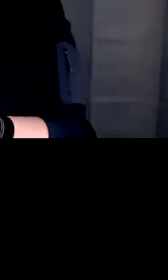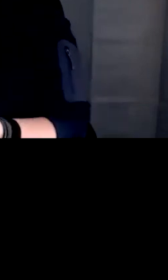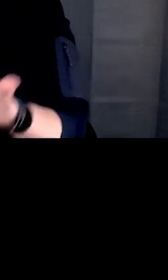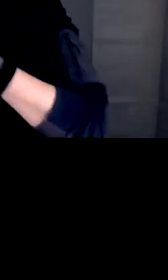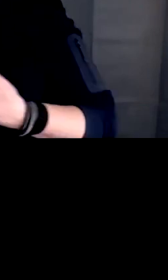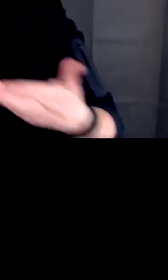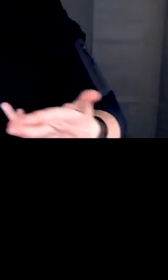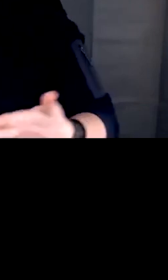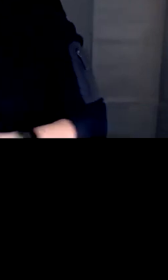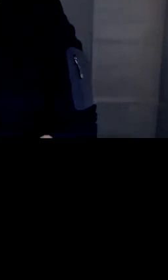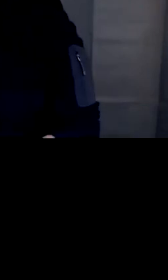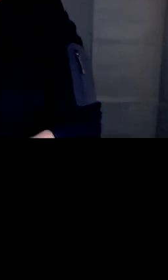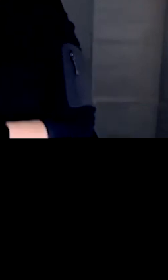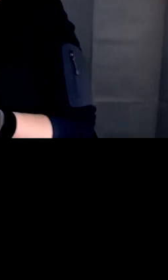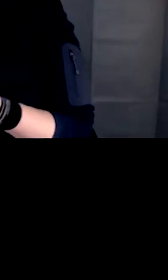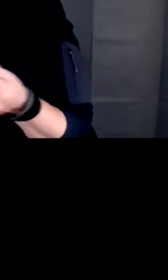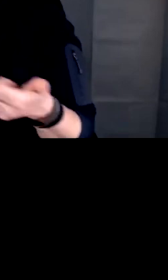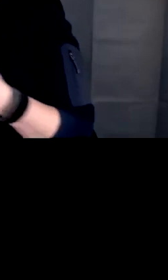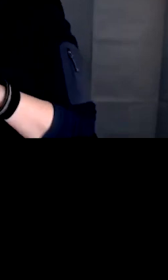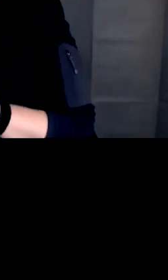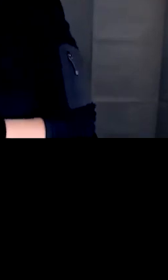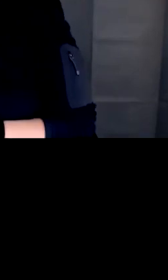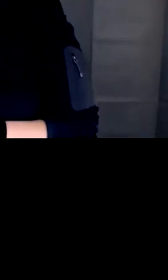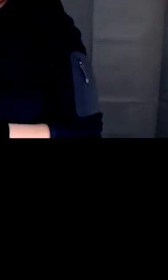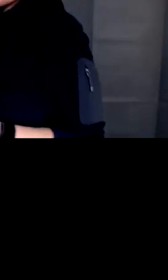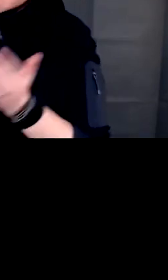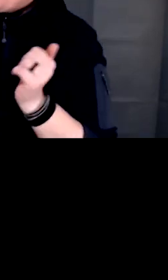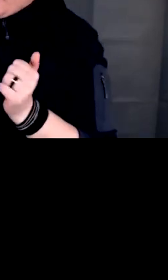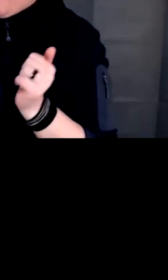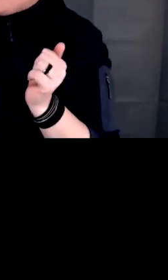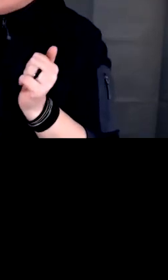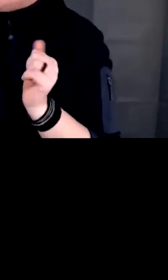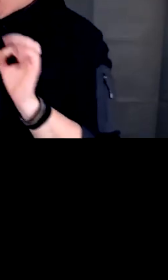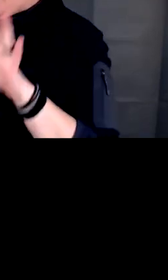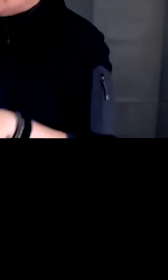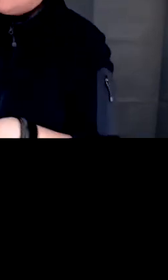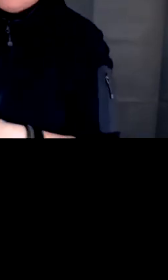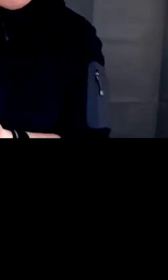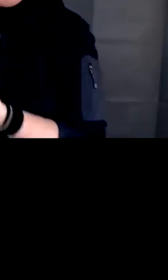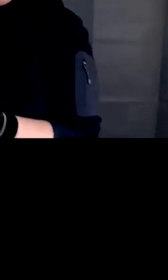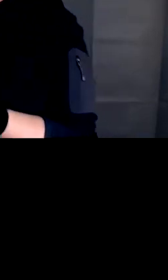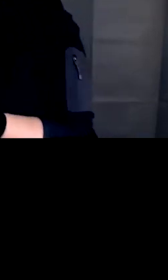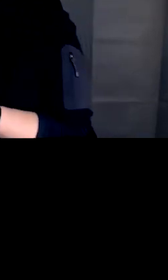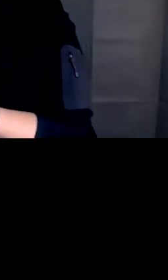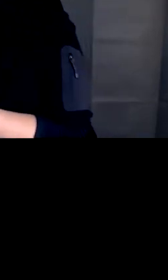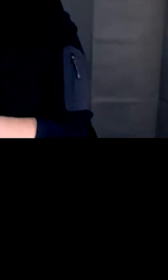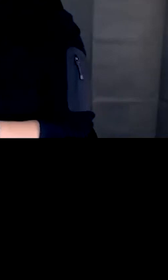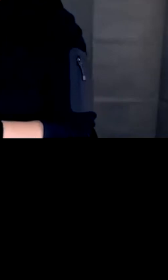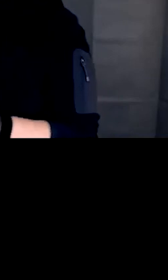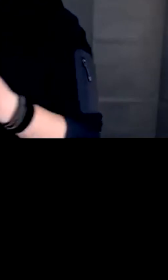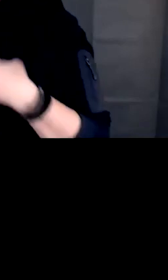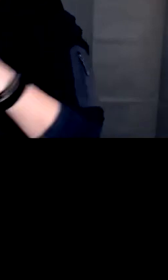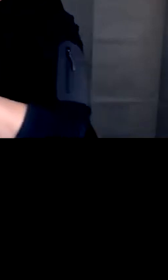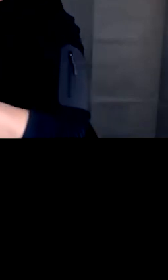need to be able to solve problems, bouncing ideas off of somebody else, helping someone else soothe the emotions that I'm trying to regulate. I